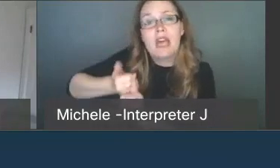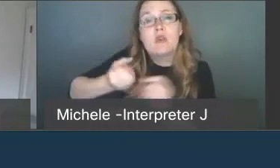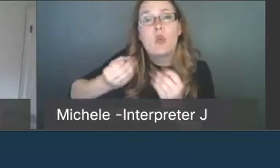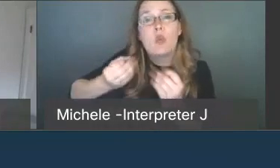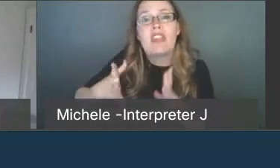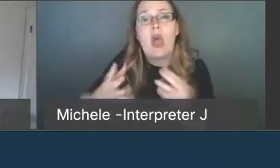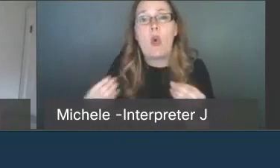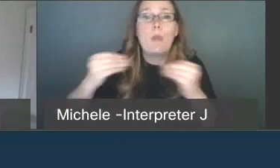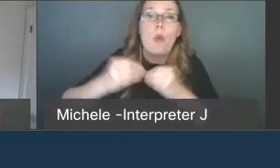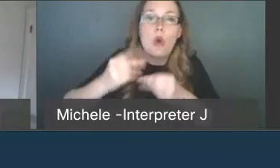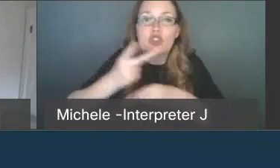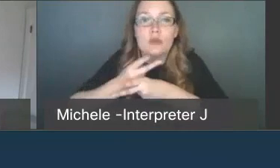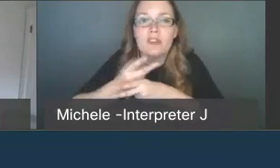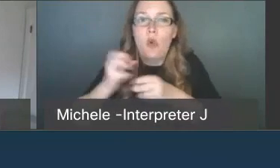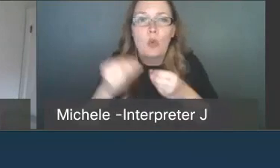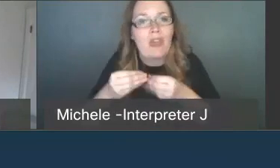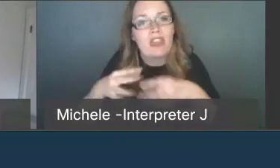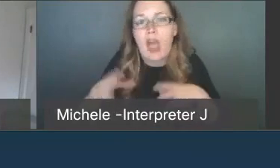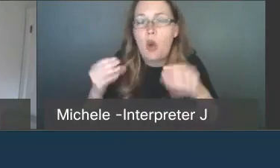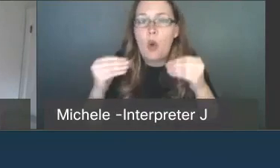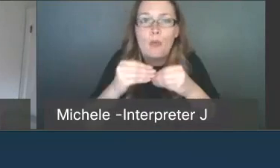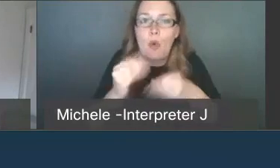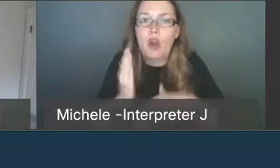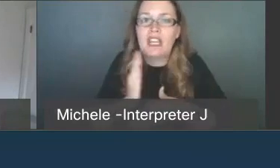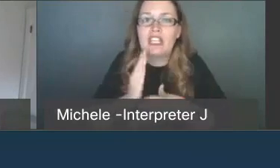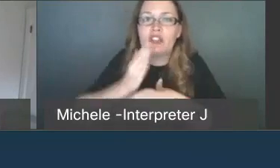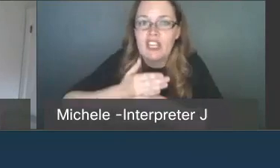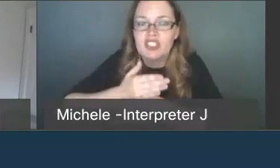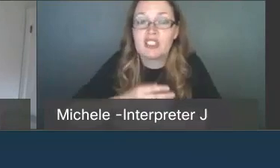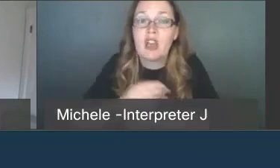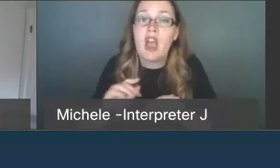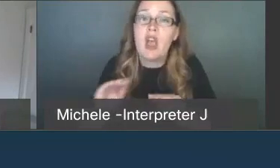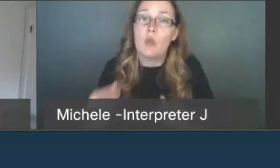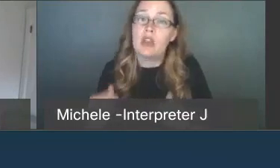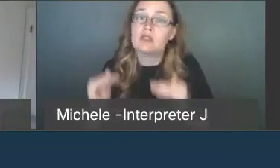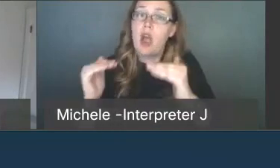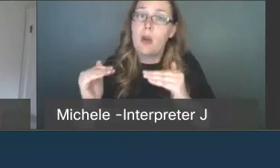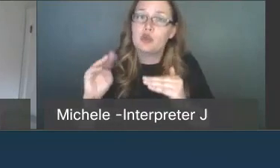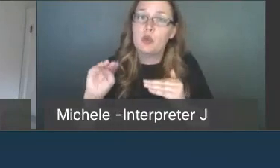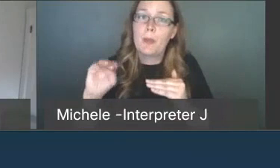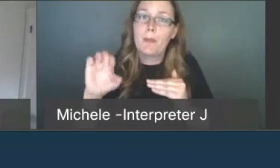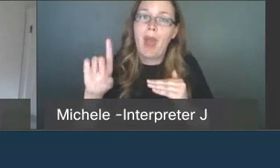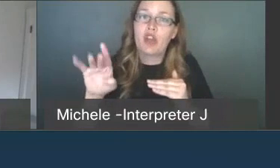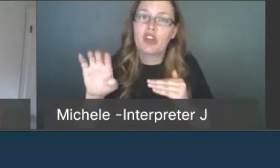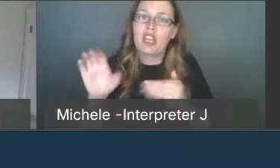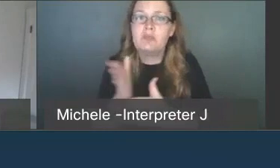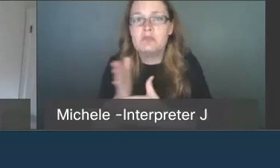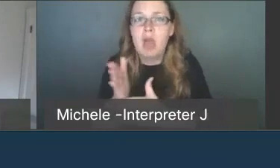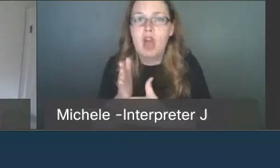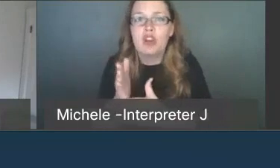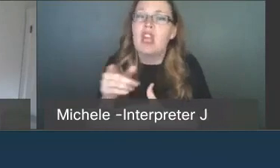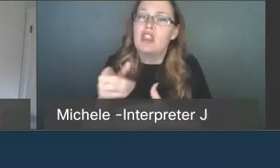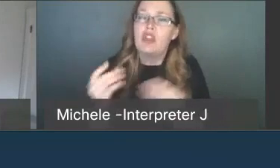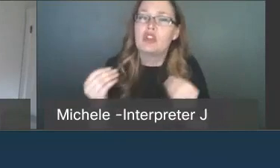or intervention. Once we get to somebody who is moderate risk, now we're looking for there being some level of